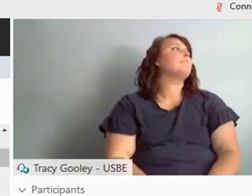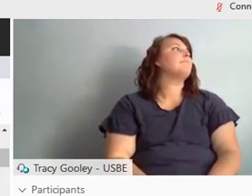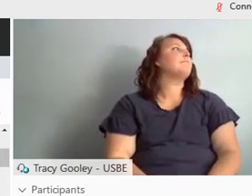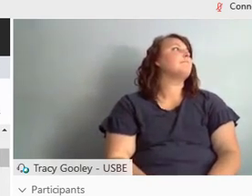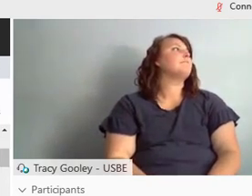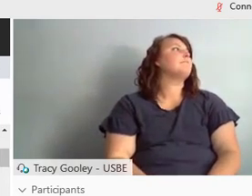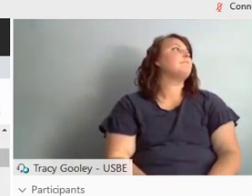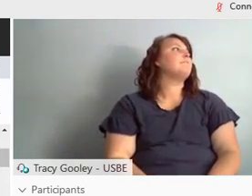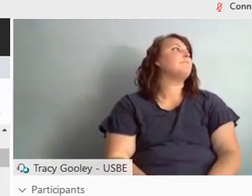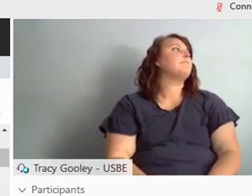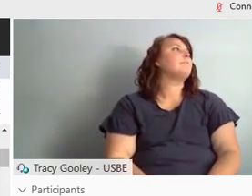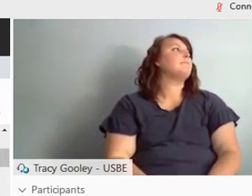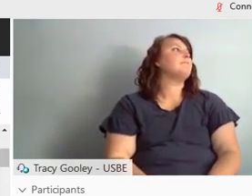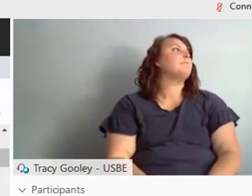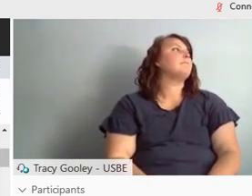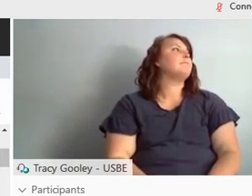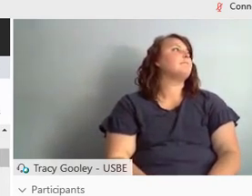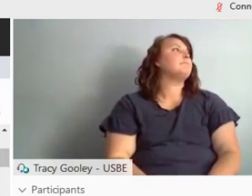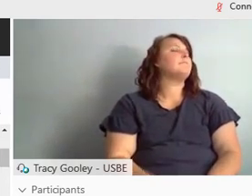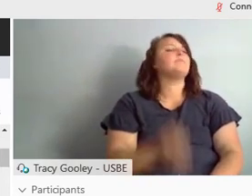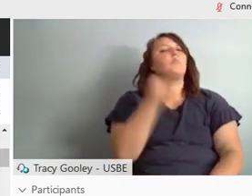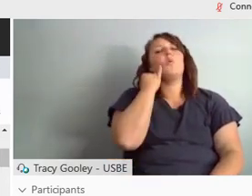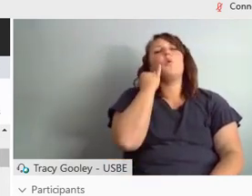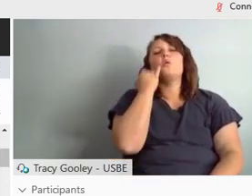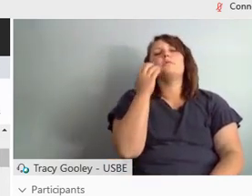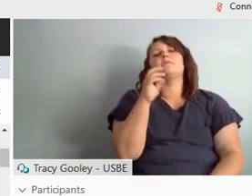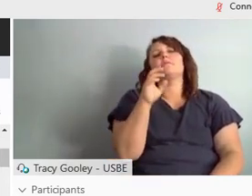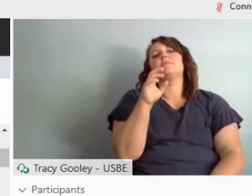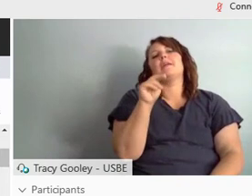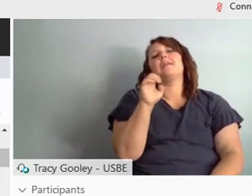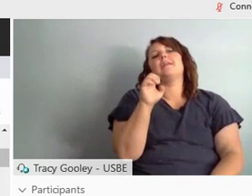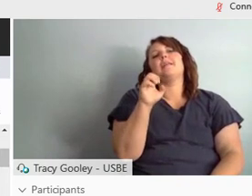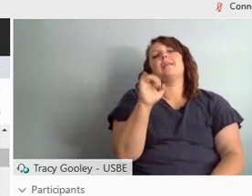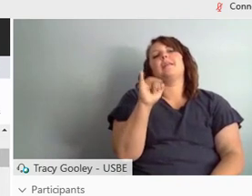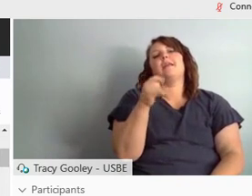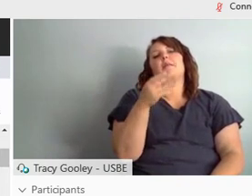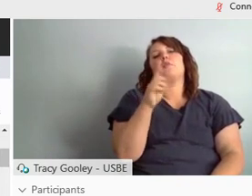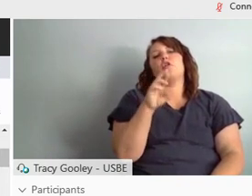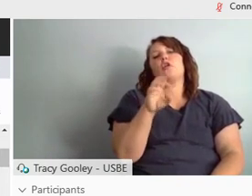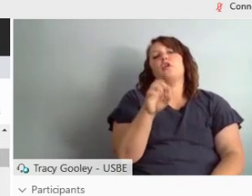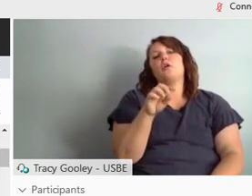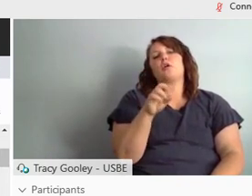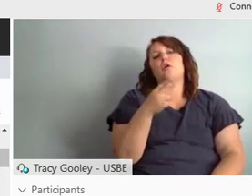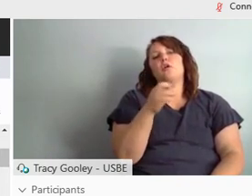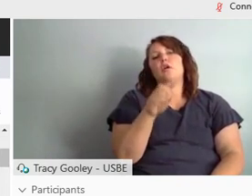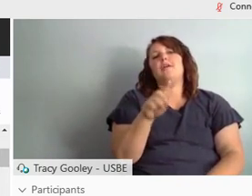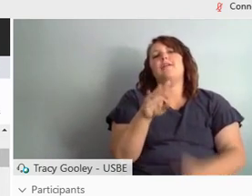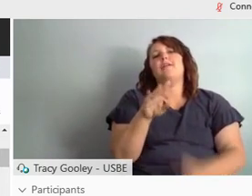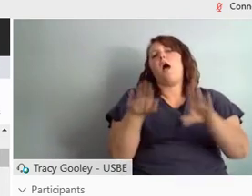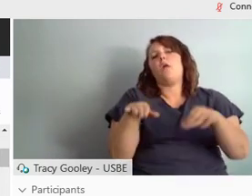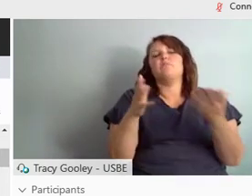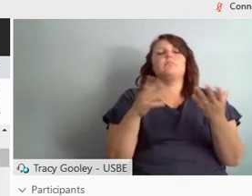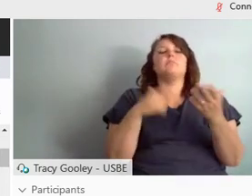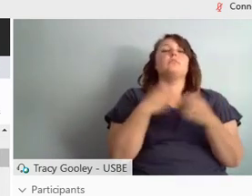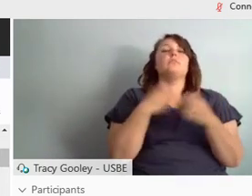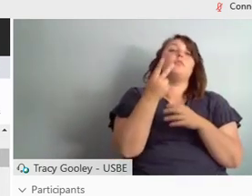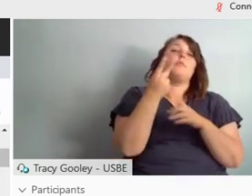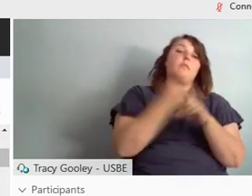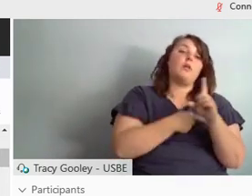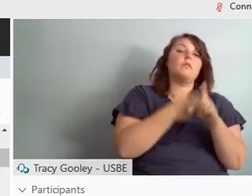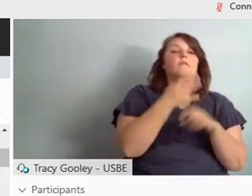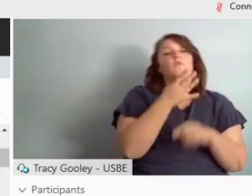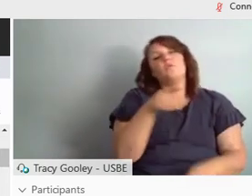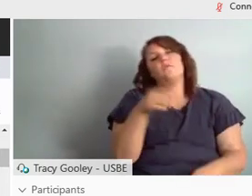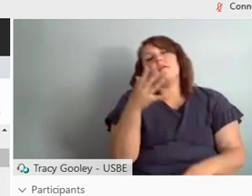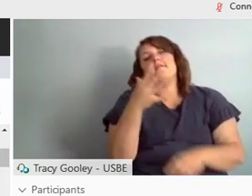neighborhood house is where they attended preschool. So I type that in, And then they went for 12 months. They went 4 to 5